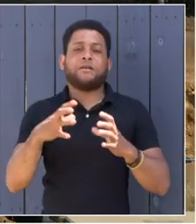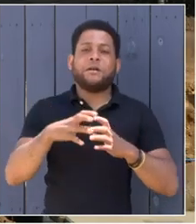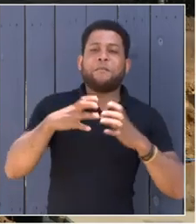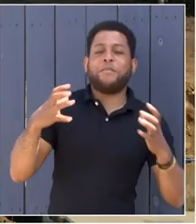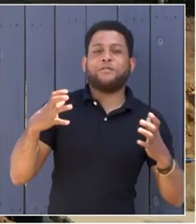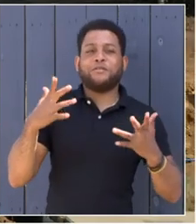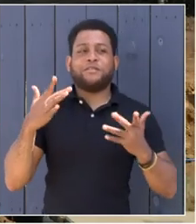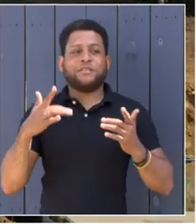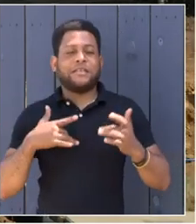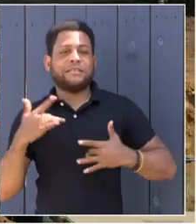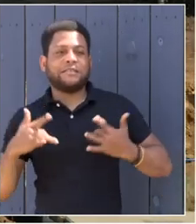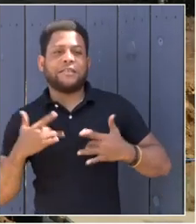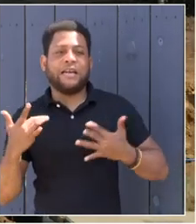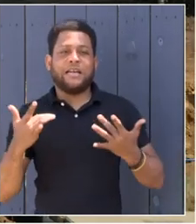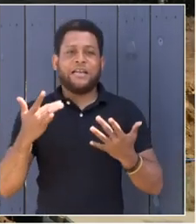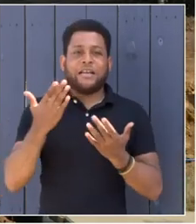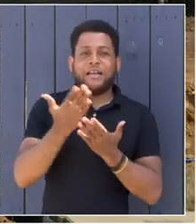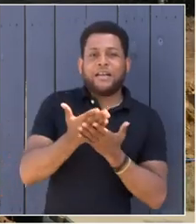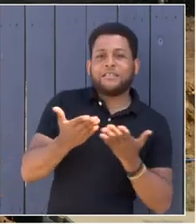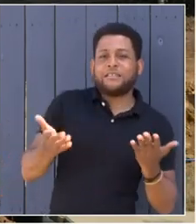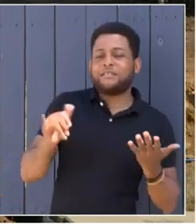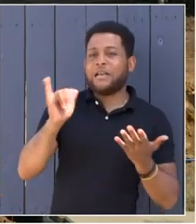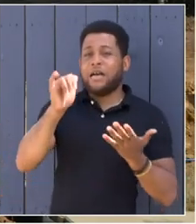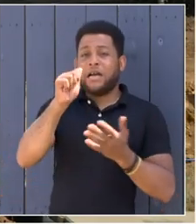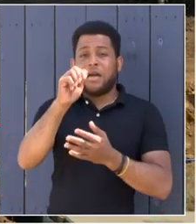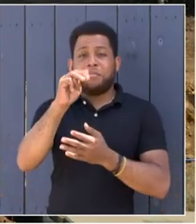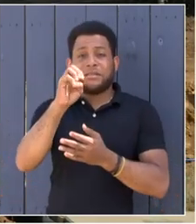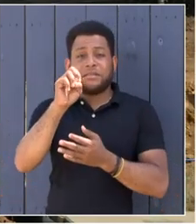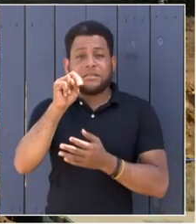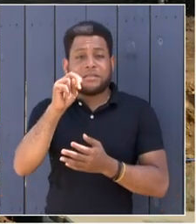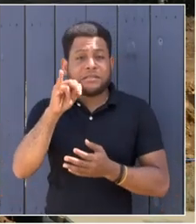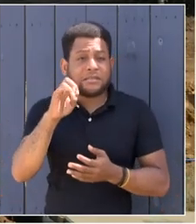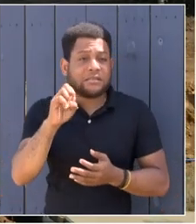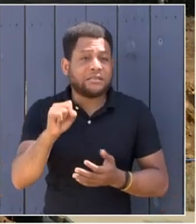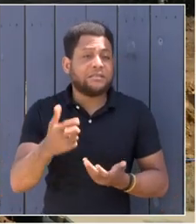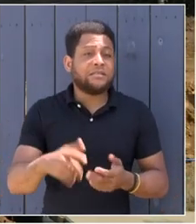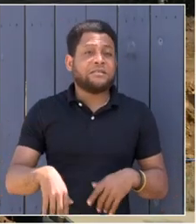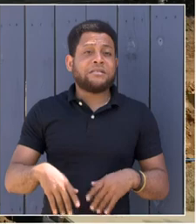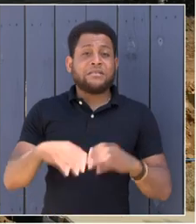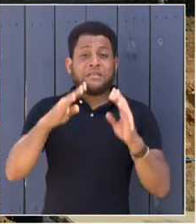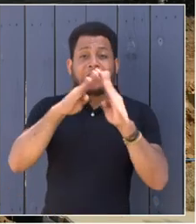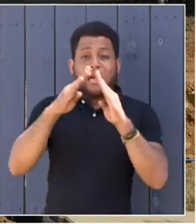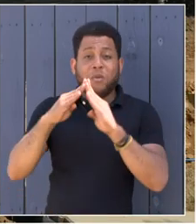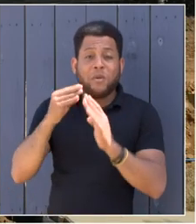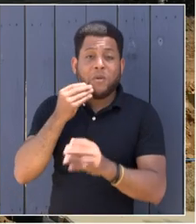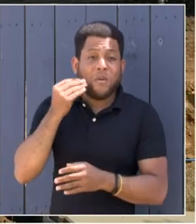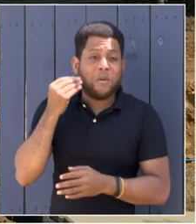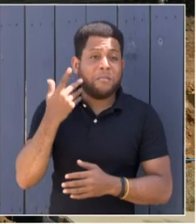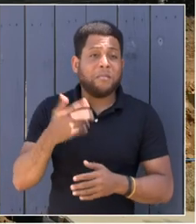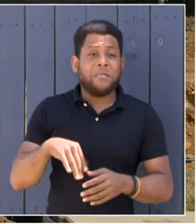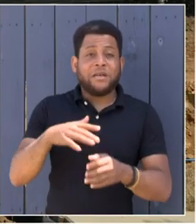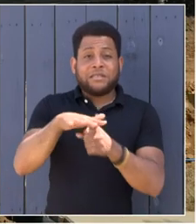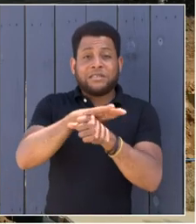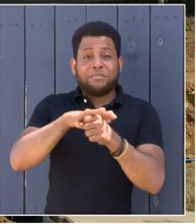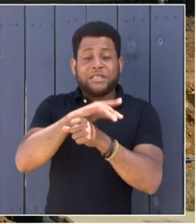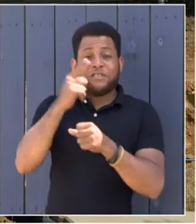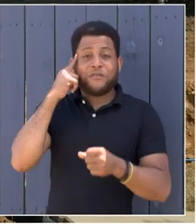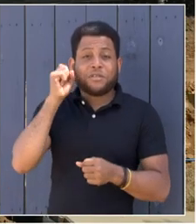the 126 new townhomes, the 75 apartments for seniors, and additional retail. You all have